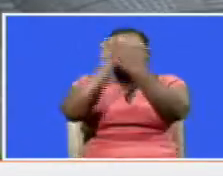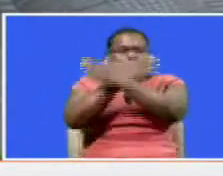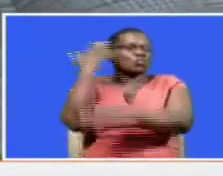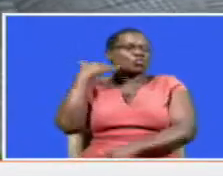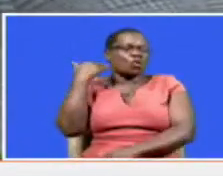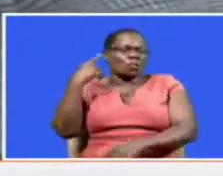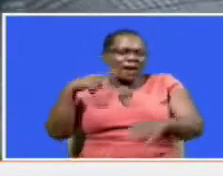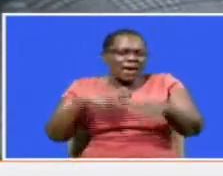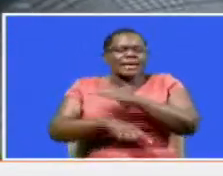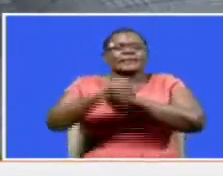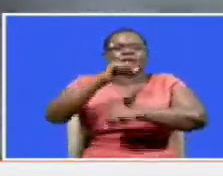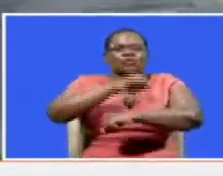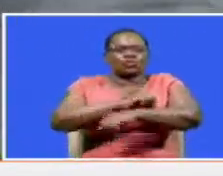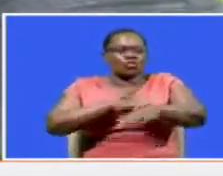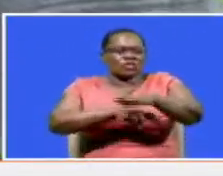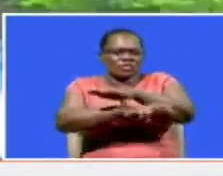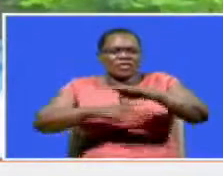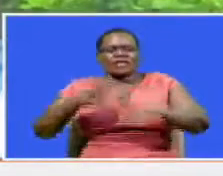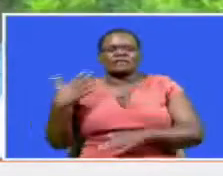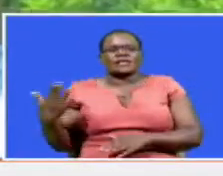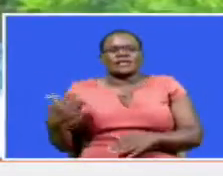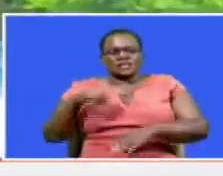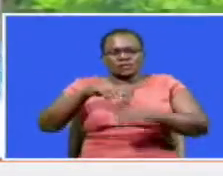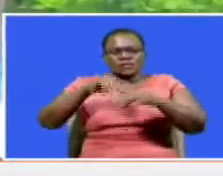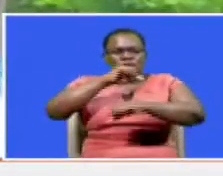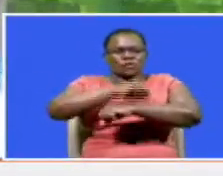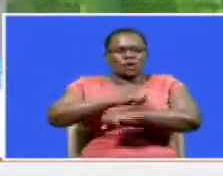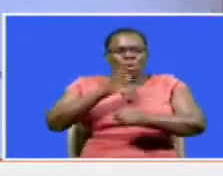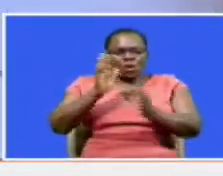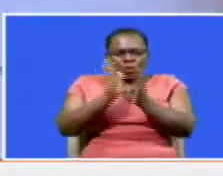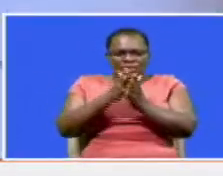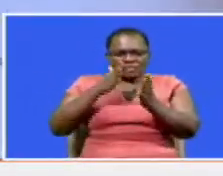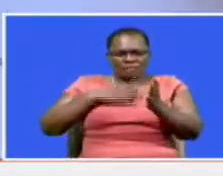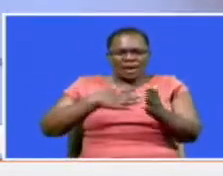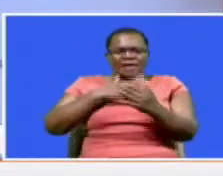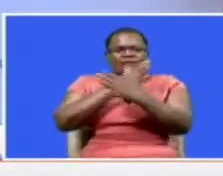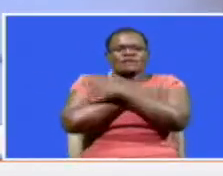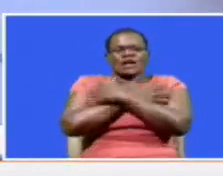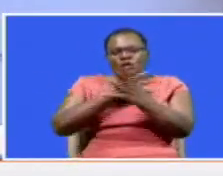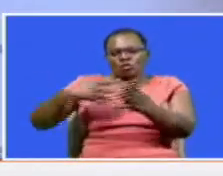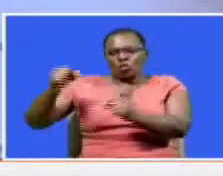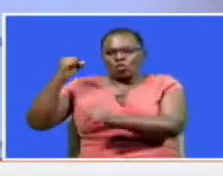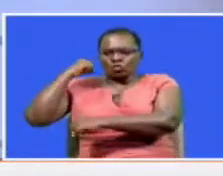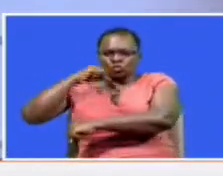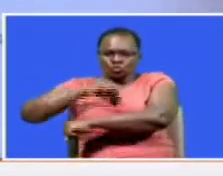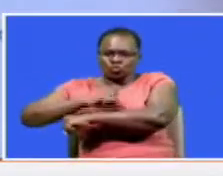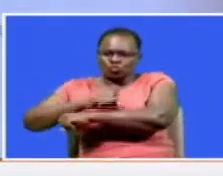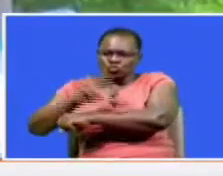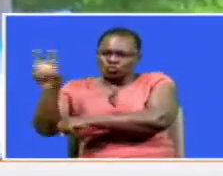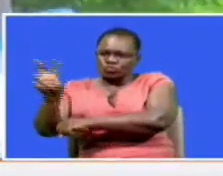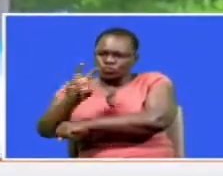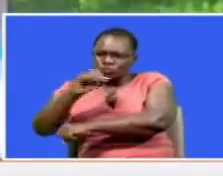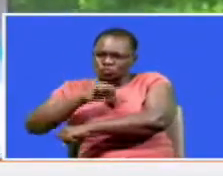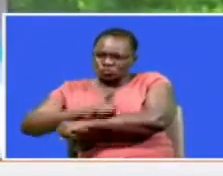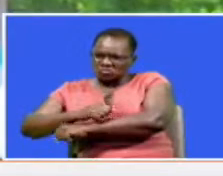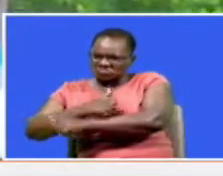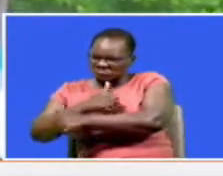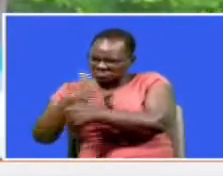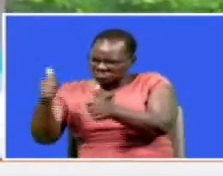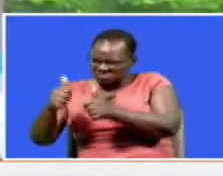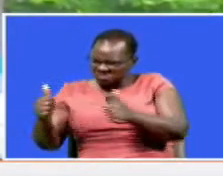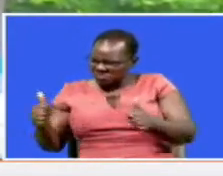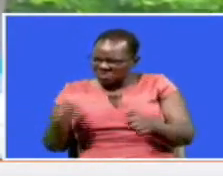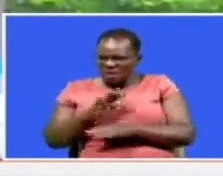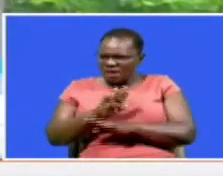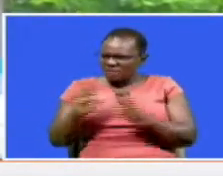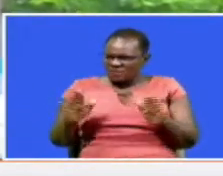robbers broke in and stole valuables. Tulienda na mwenzangu ambaye anaitwa Rashid, tukaenda tukapatrol shule, tukapata kila kitu iko